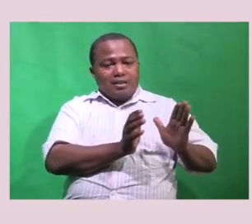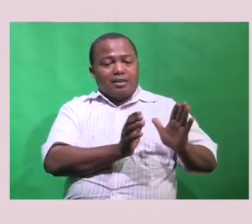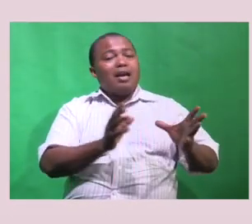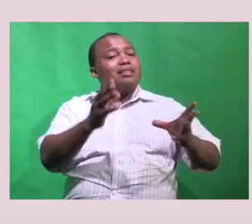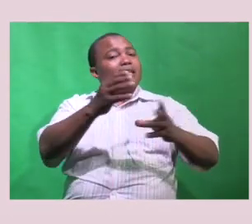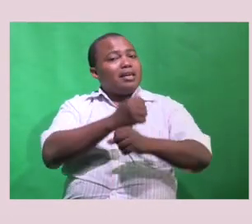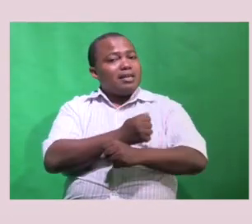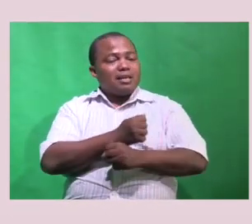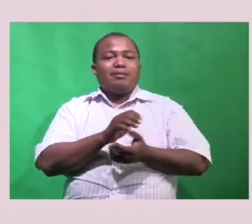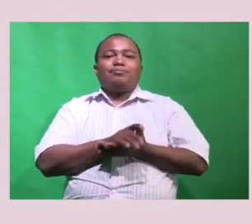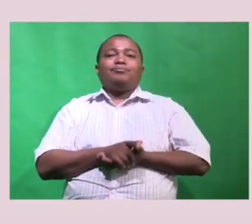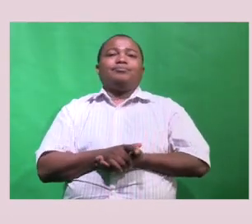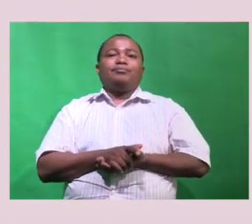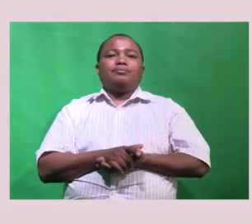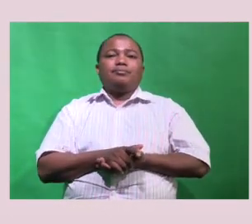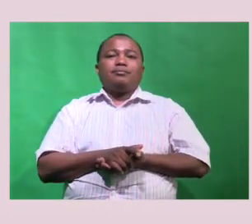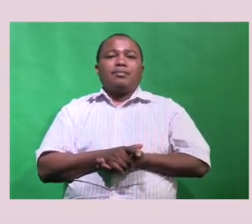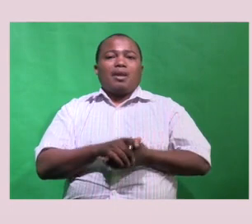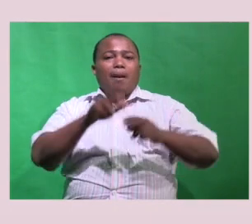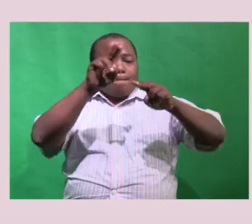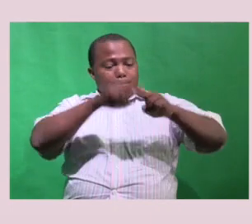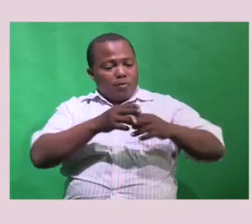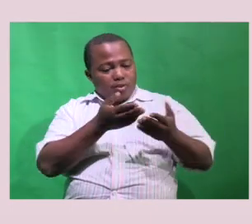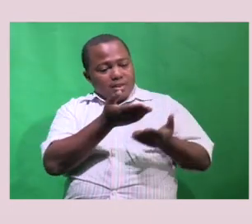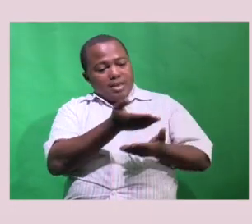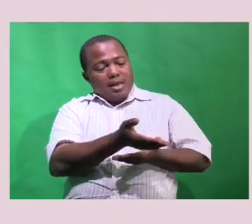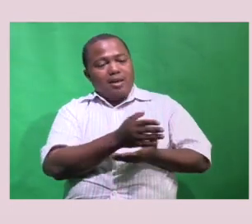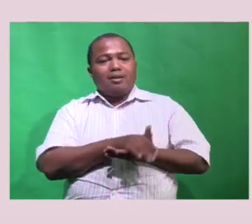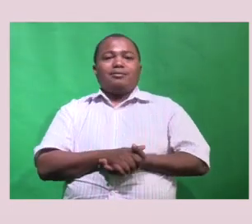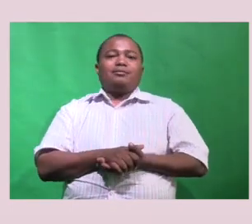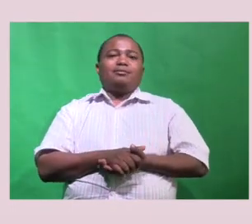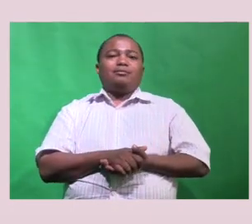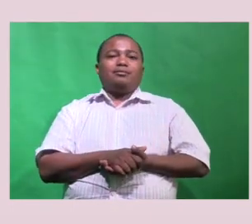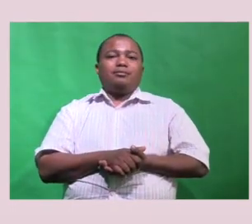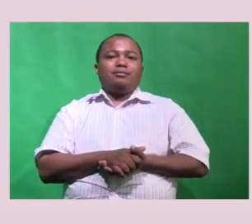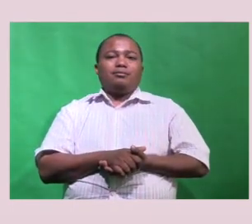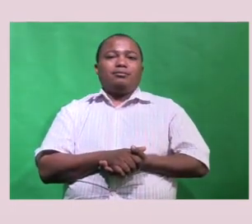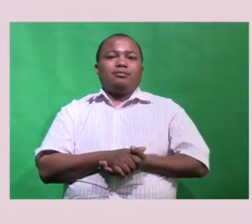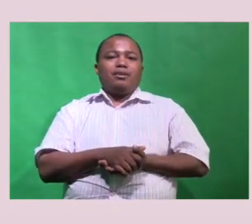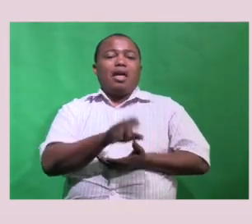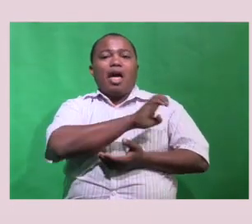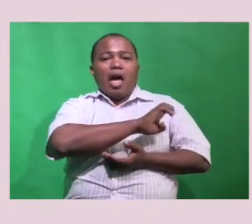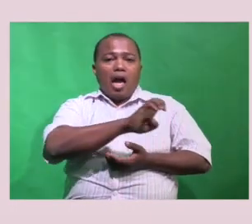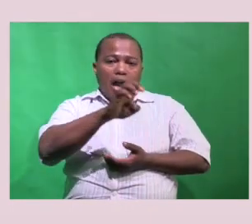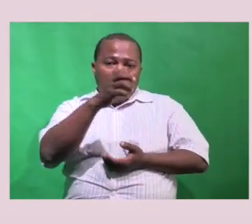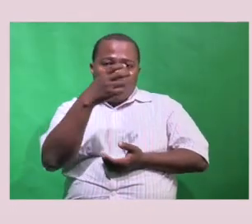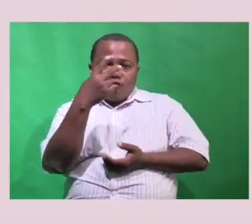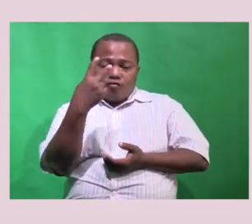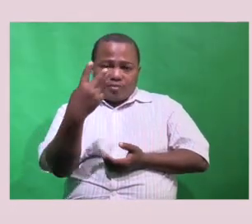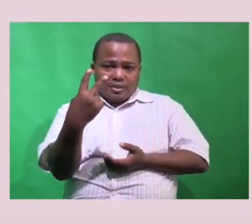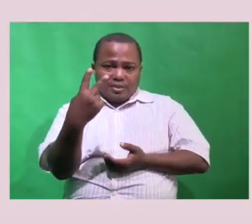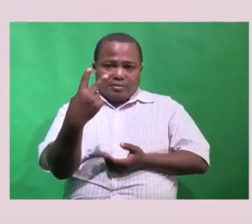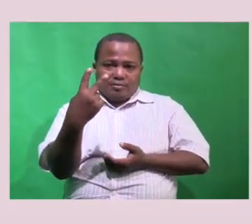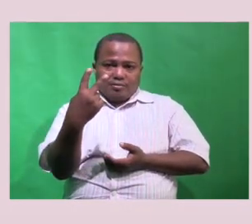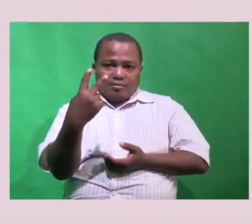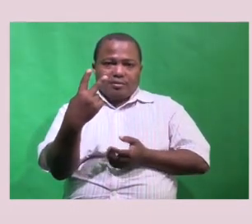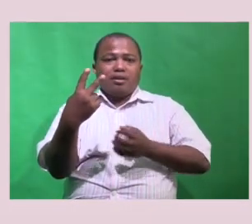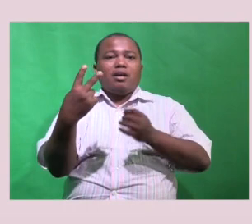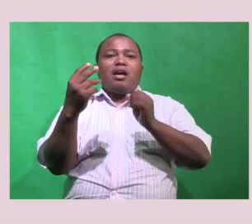income. Put here 2,000